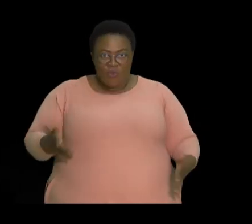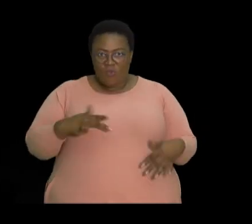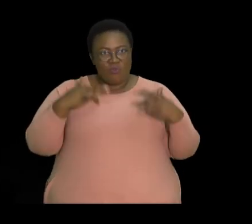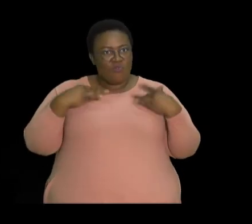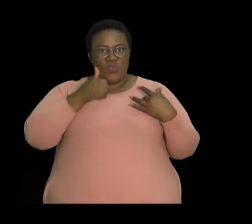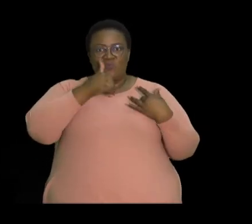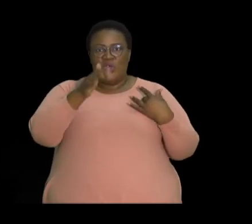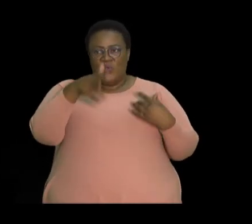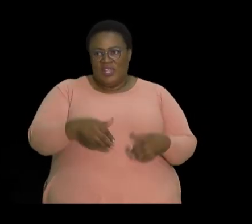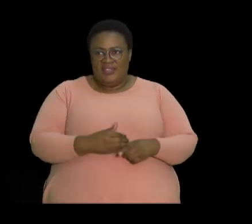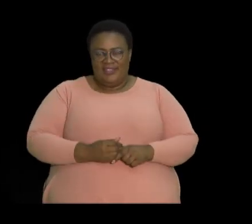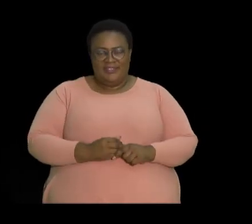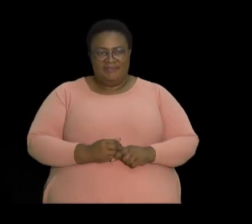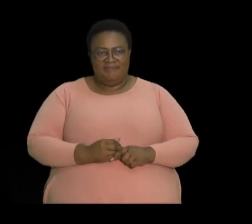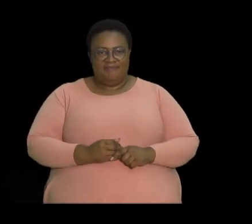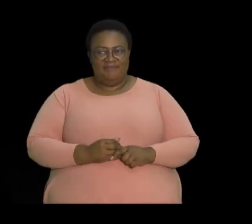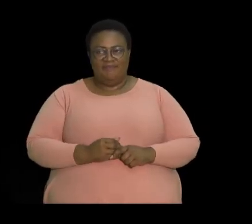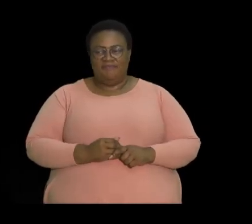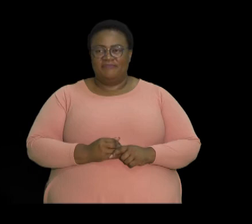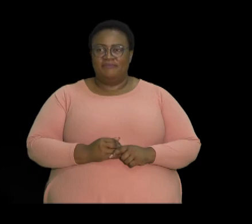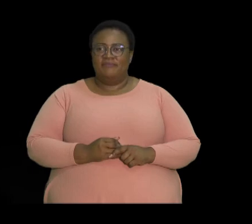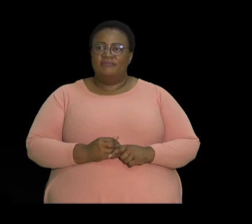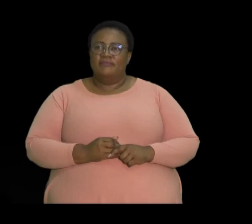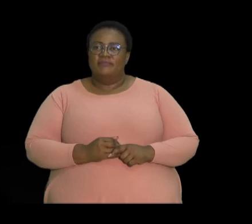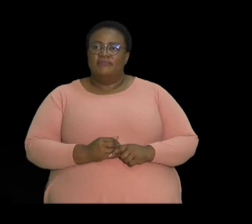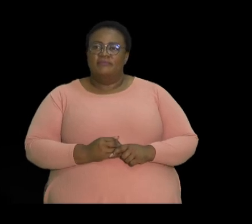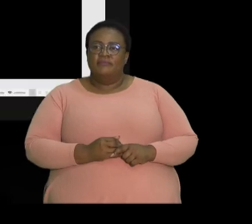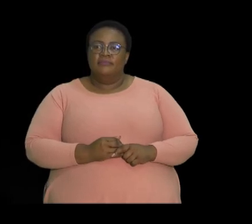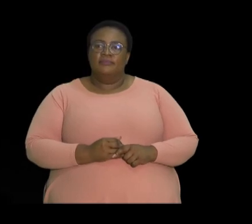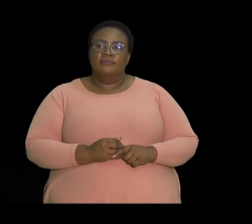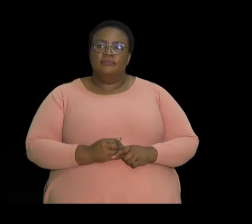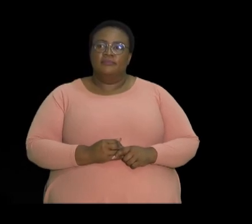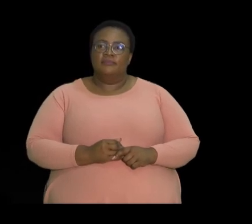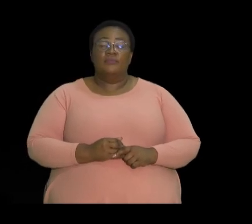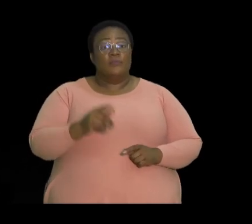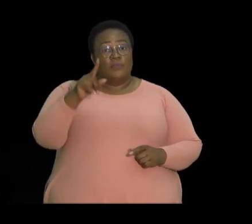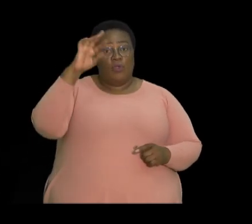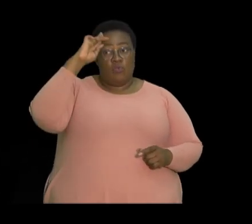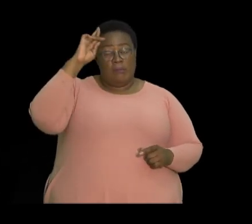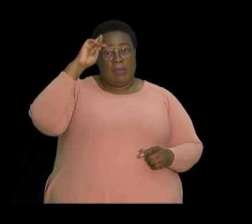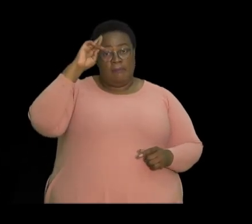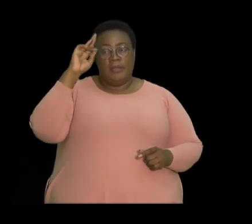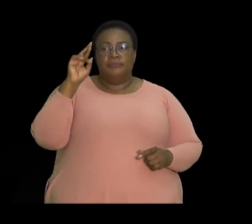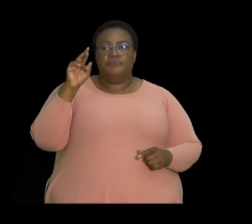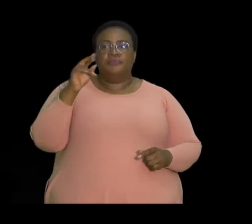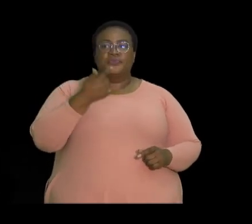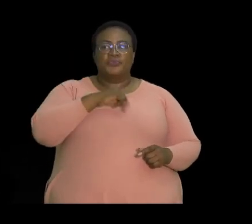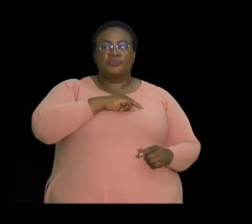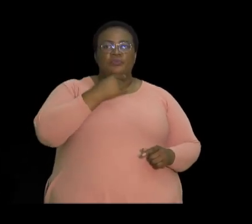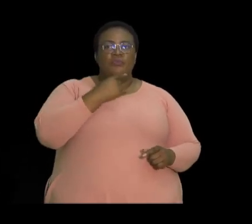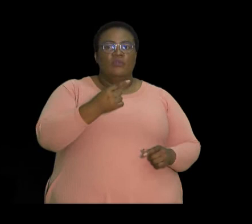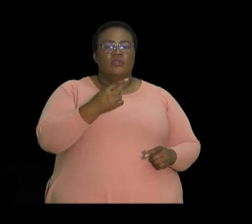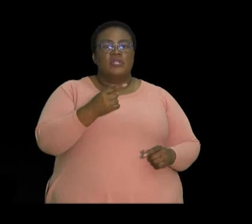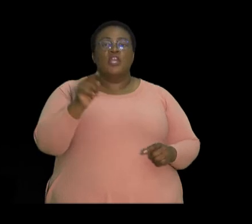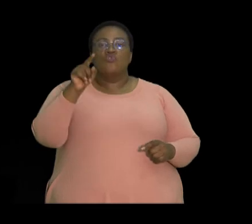after 2 years, yay, I can go to that bank running, I promise you. So remember the big